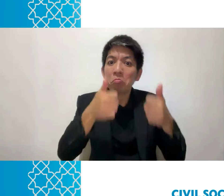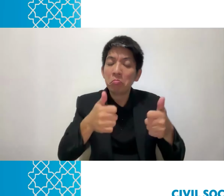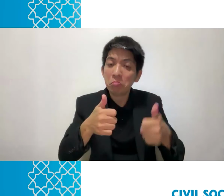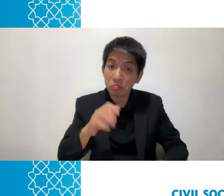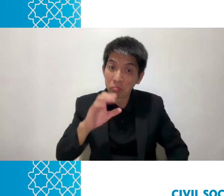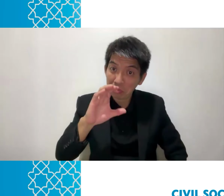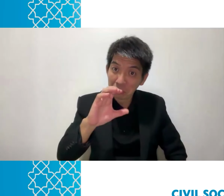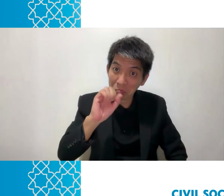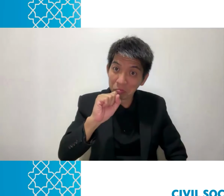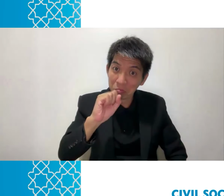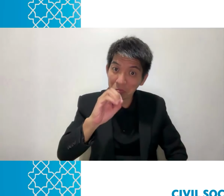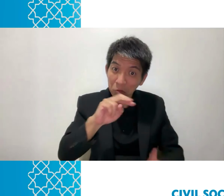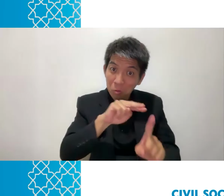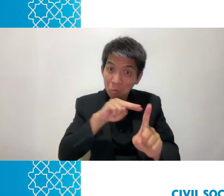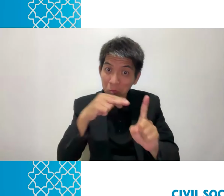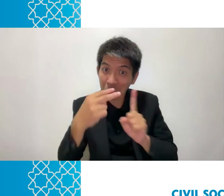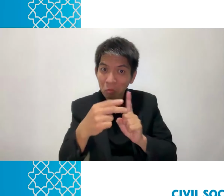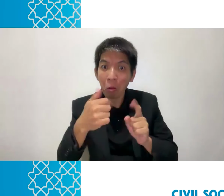engagement.